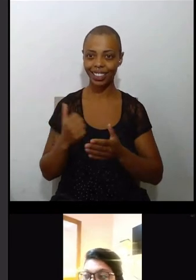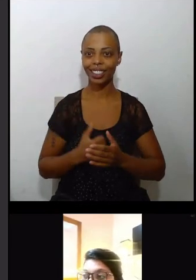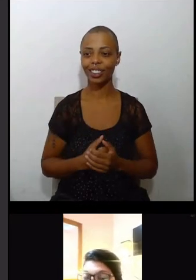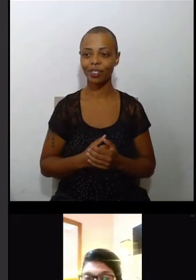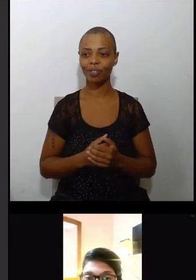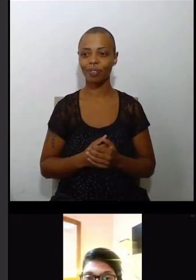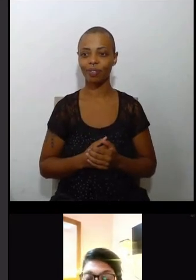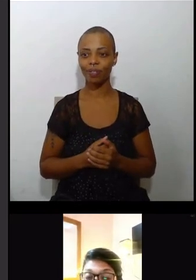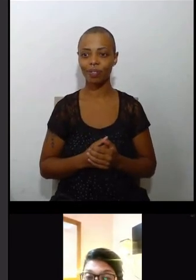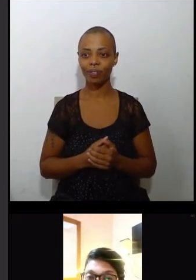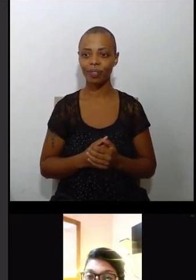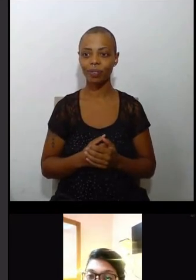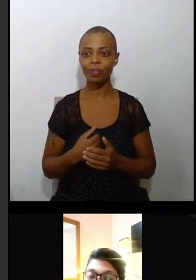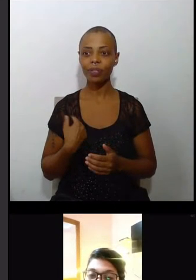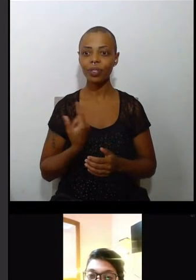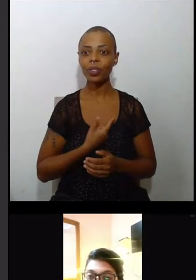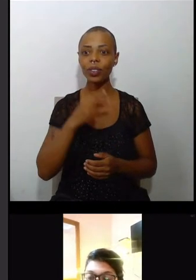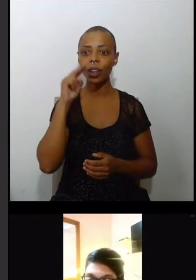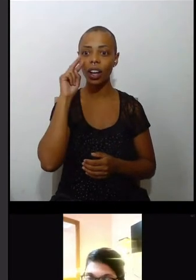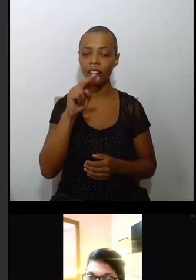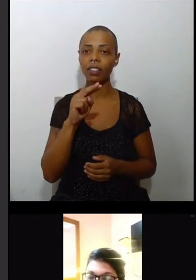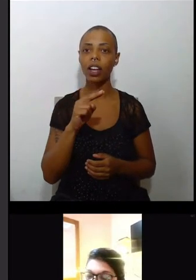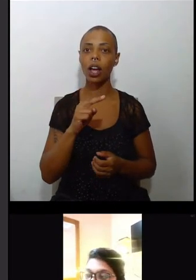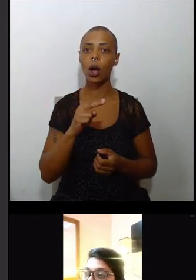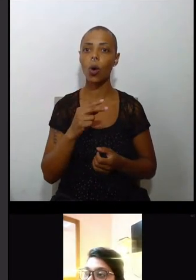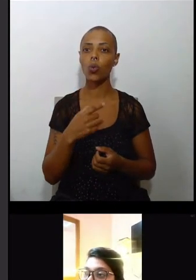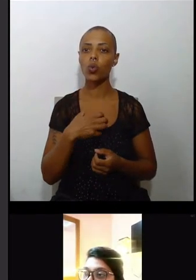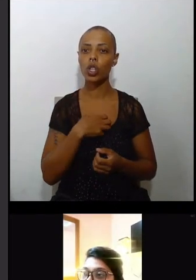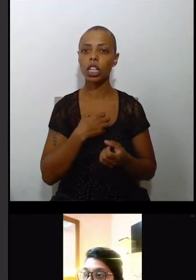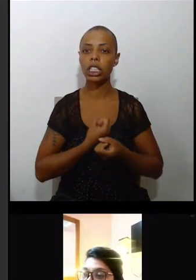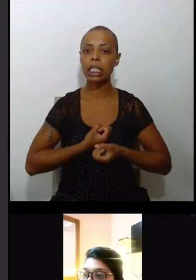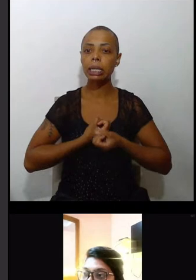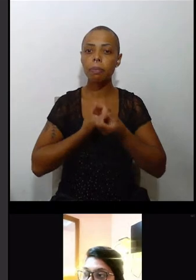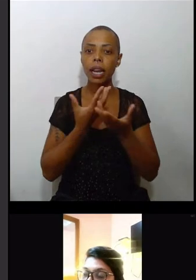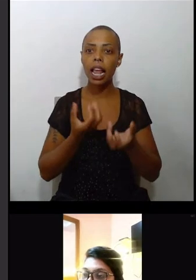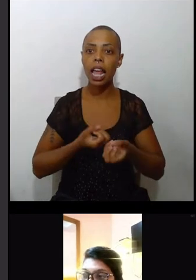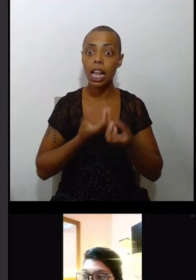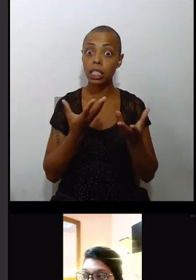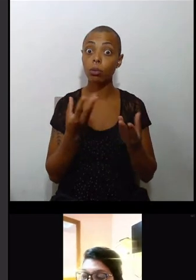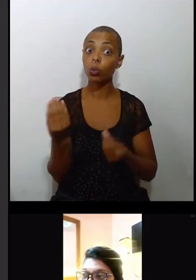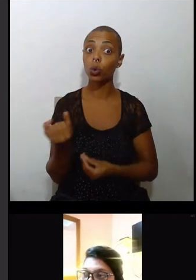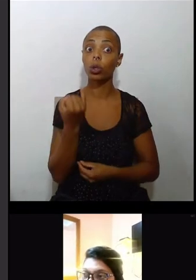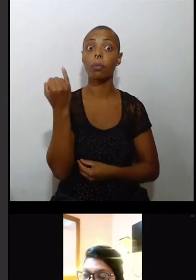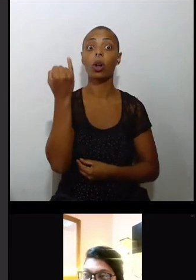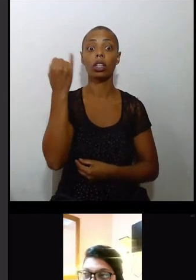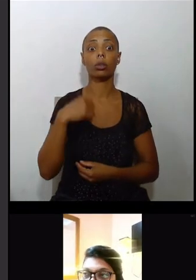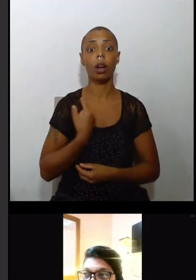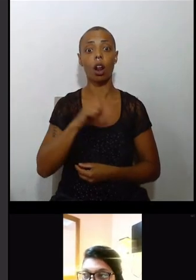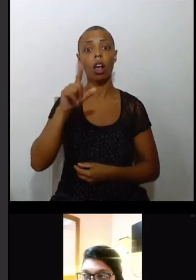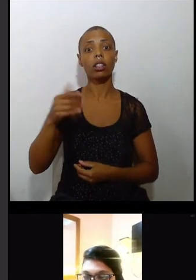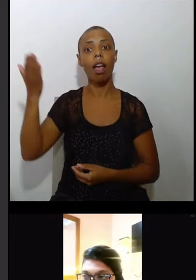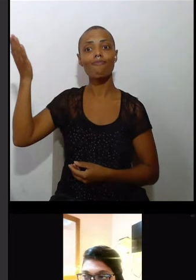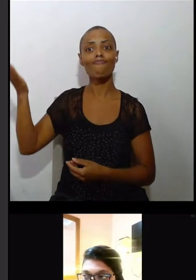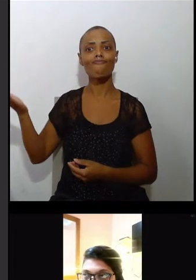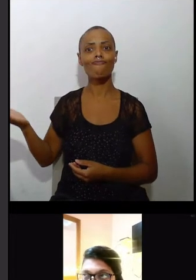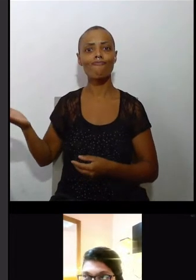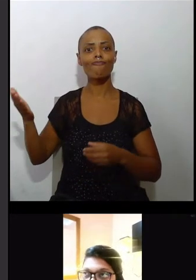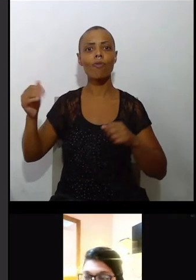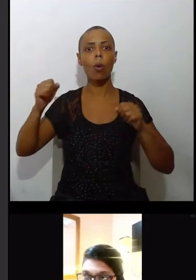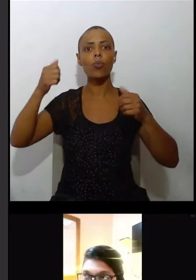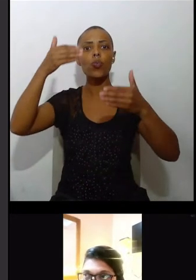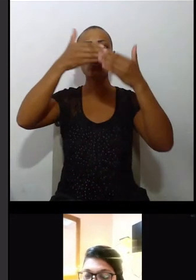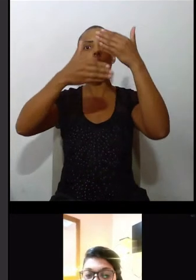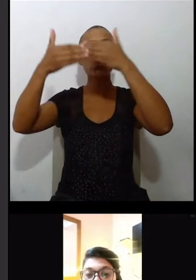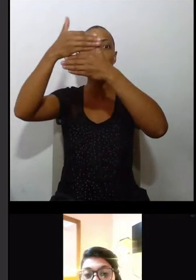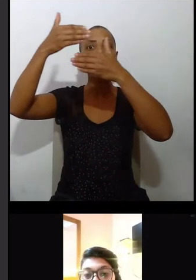right now as we are on our seventh year and of our journey um more than anything people that people